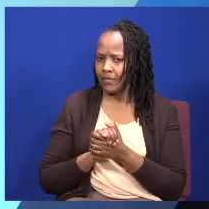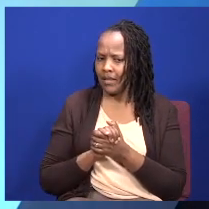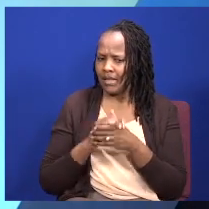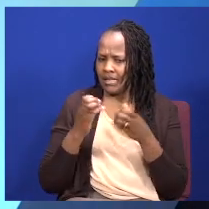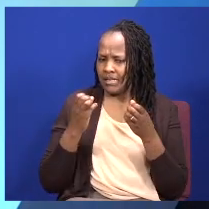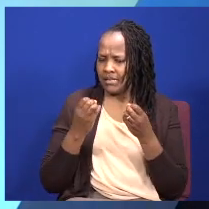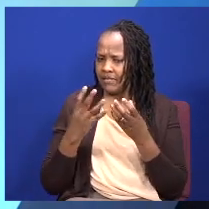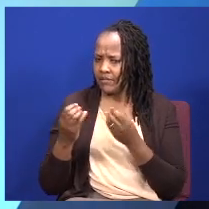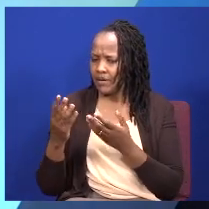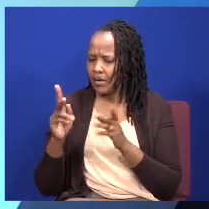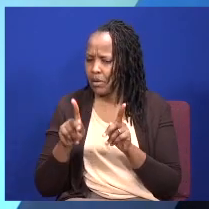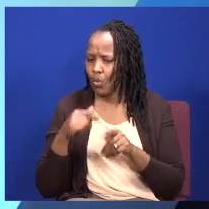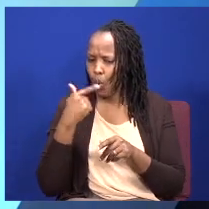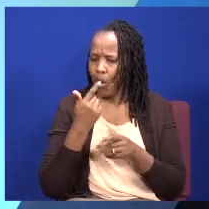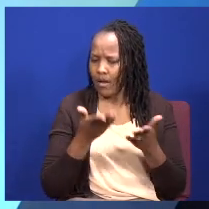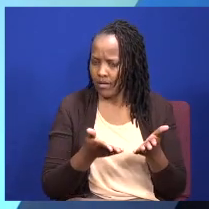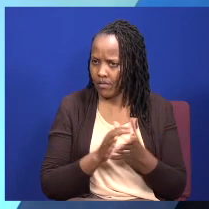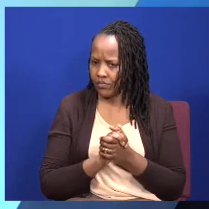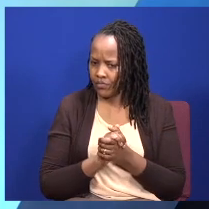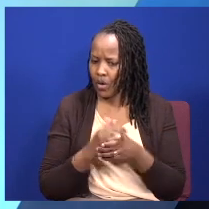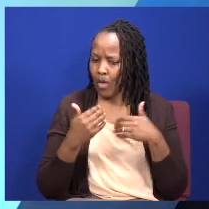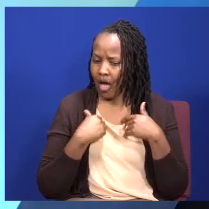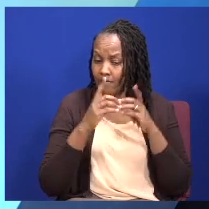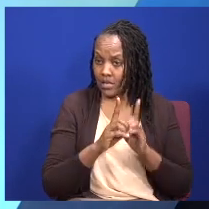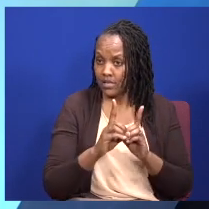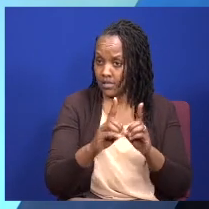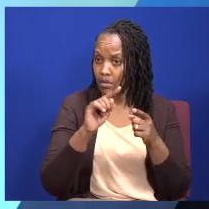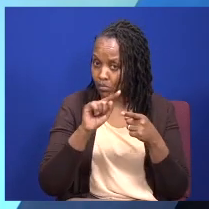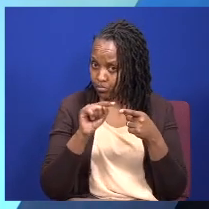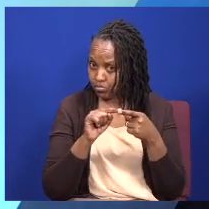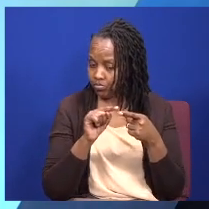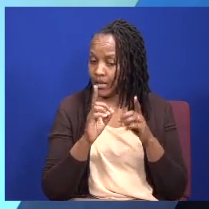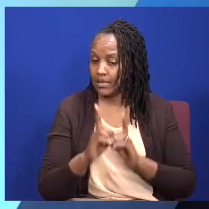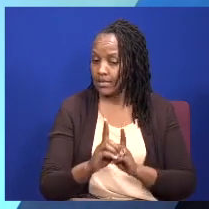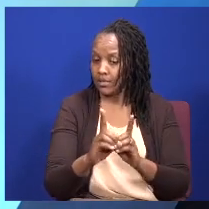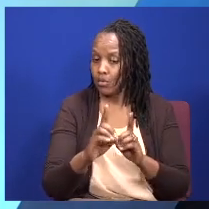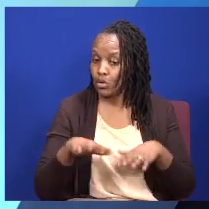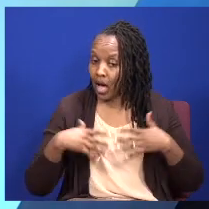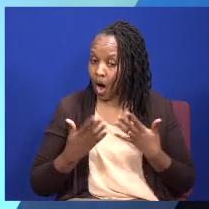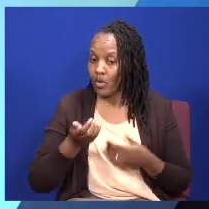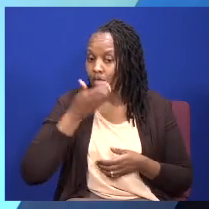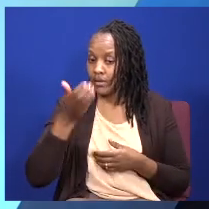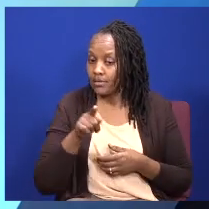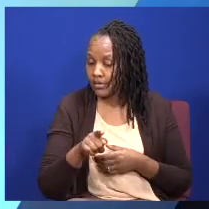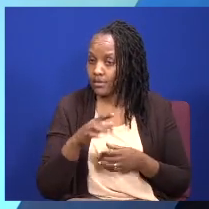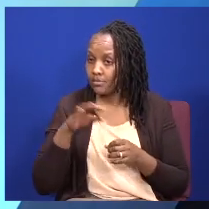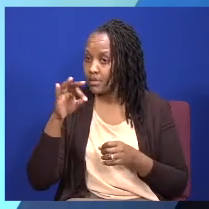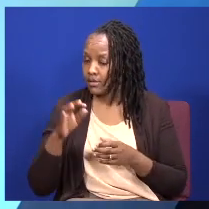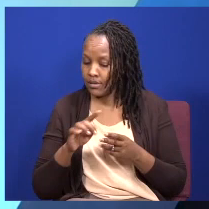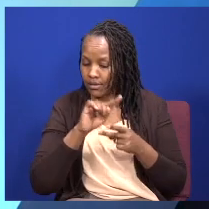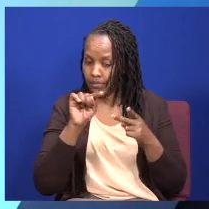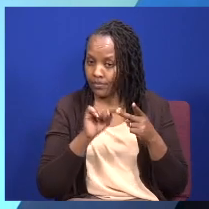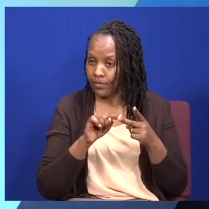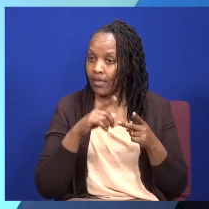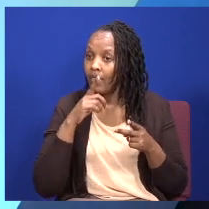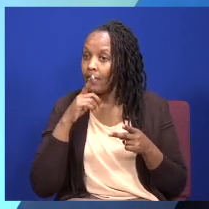several characters who are here. We have the character of the disciples. We'll see how they responded to the evil spirit. Then we have the